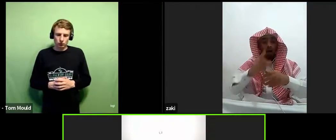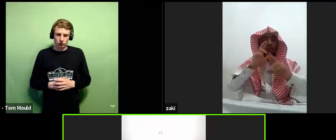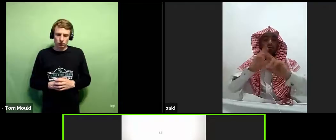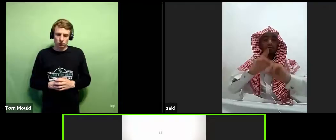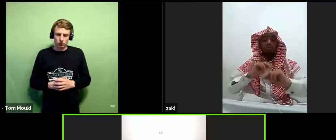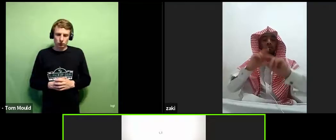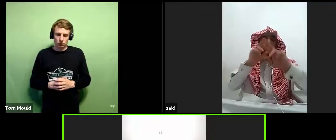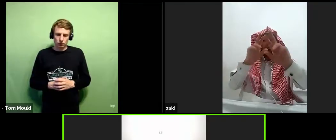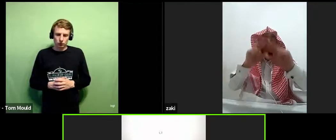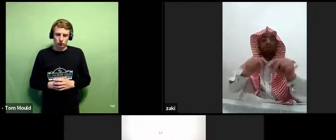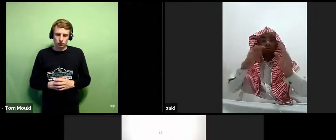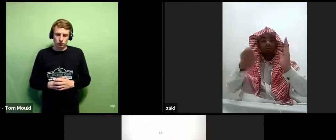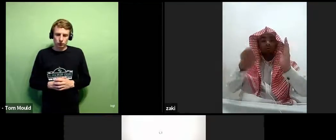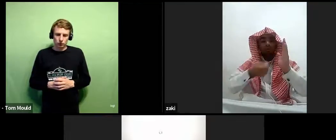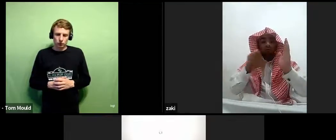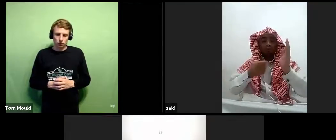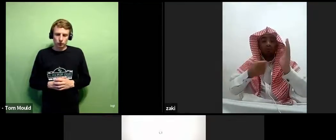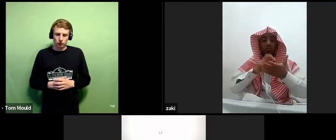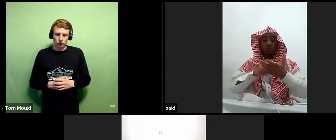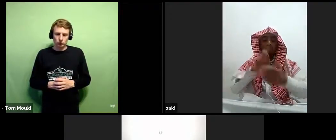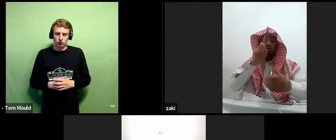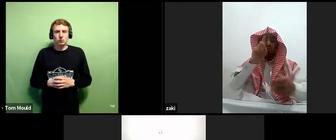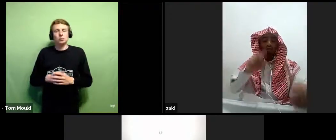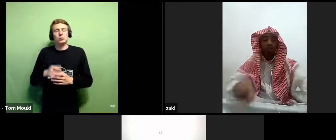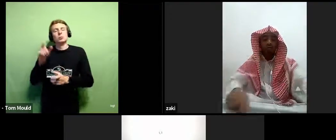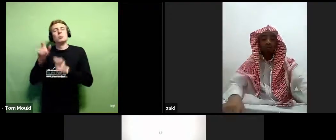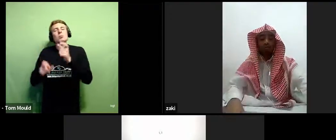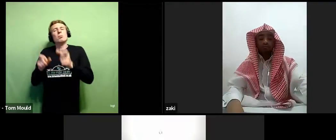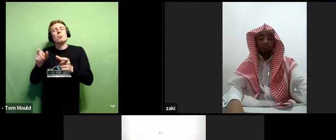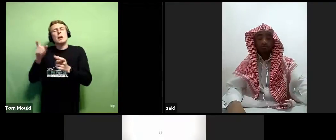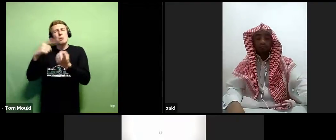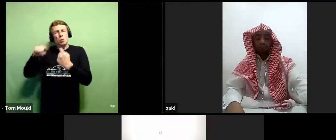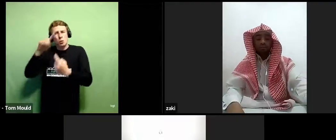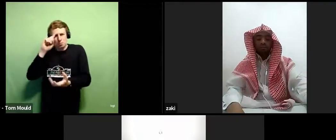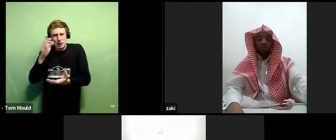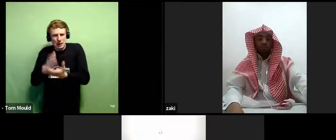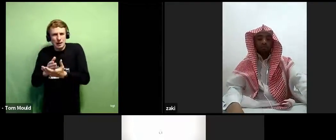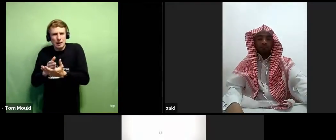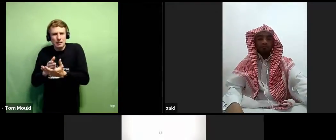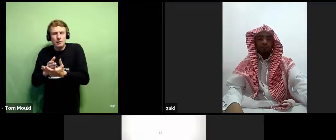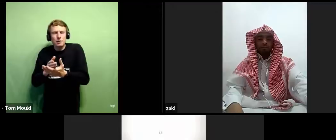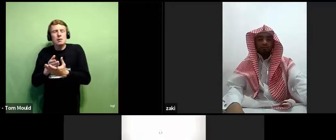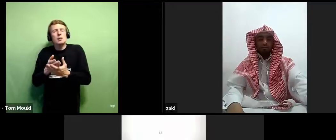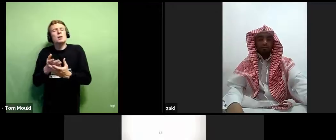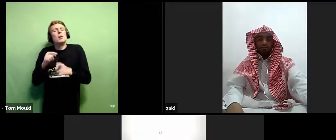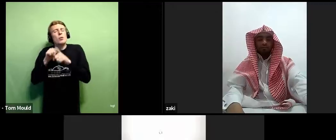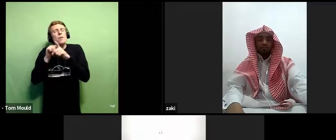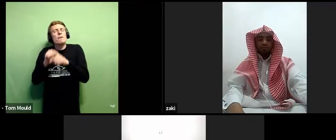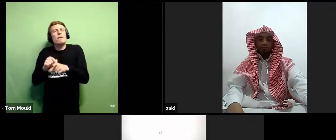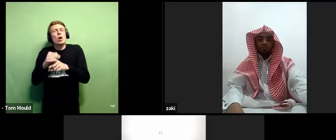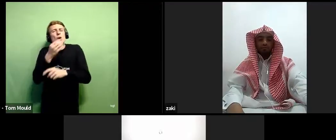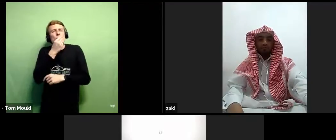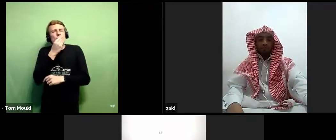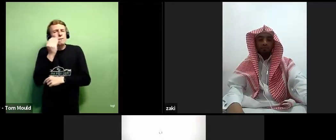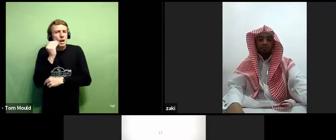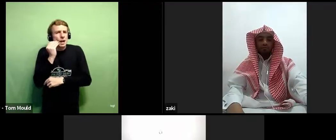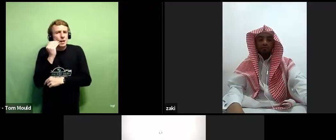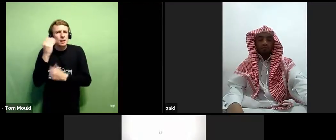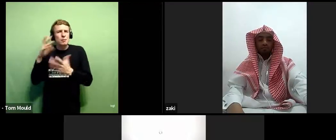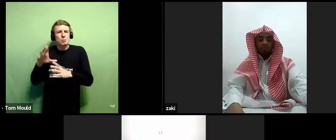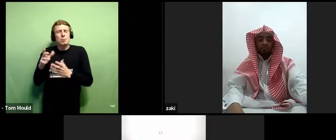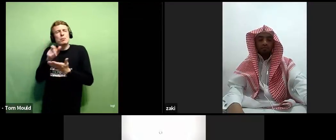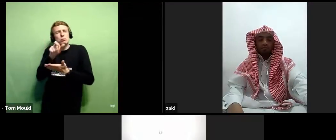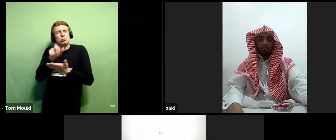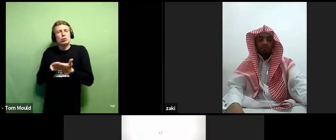tattaqun. O you who believe, observing the fasting is prescribed for you, as it was prescribed for